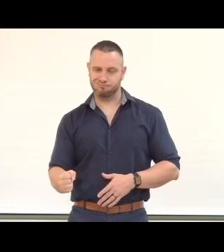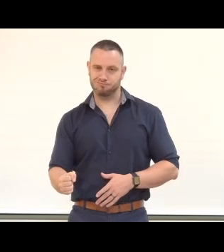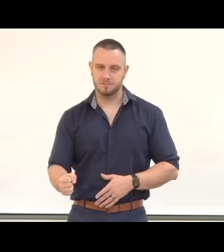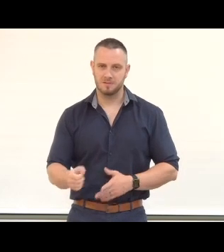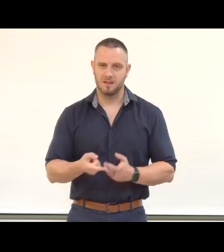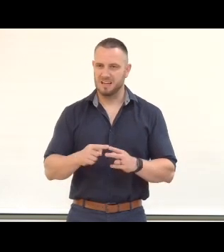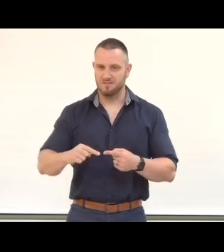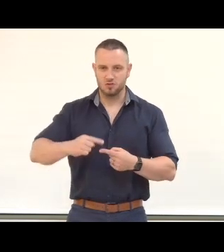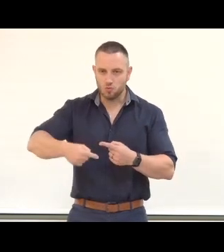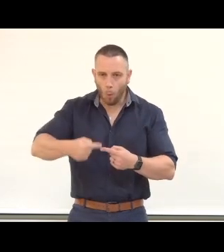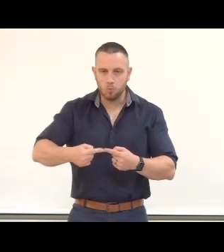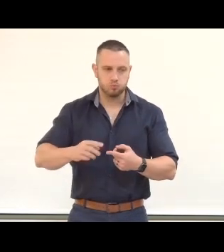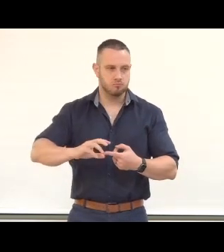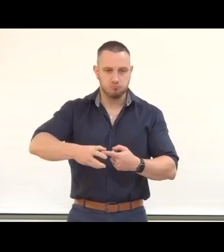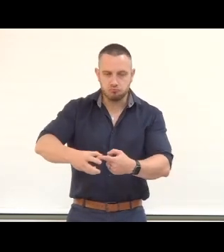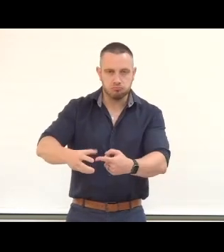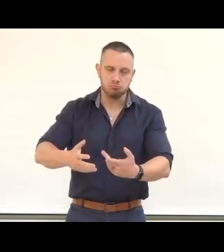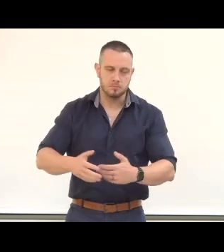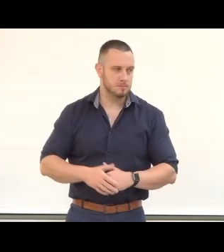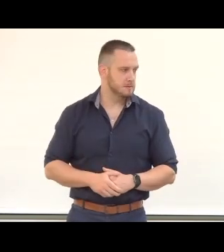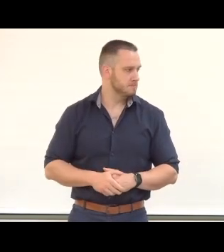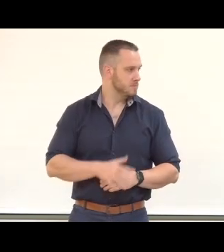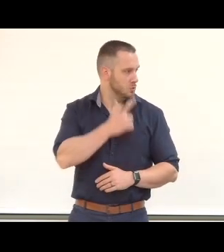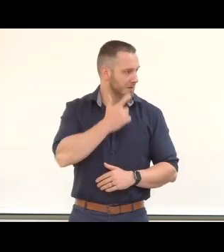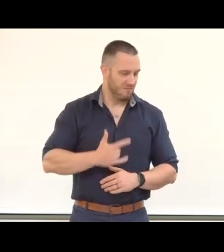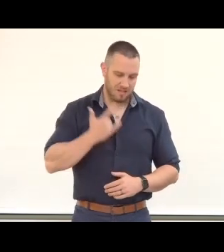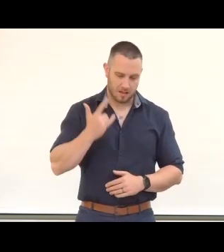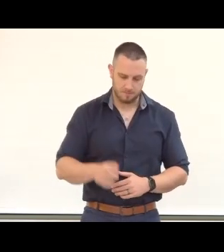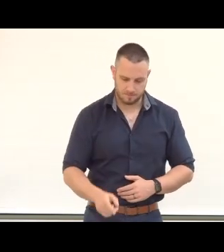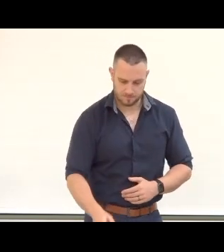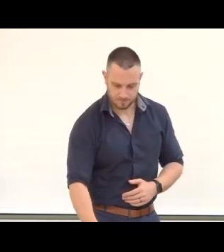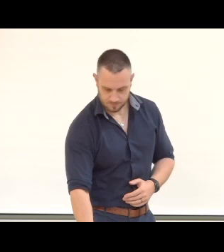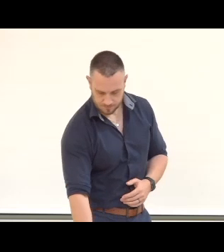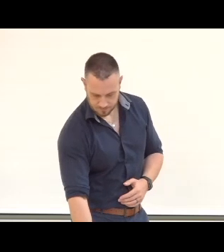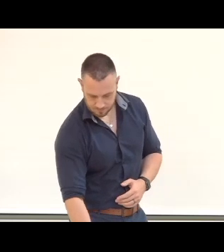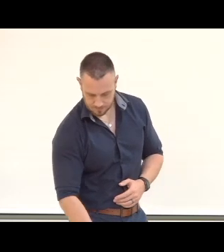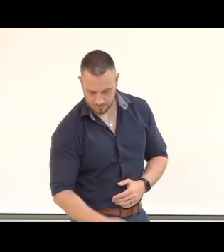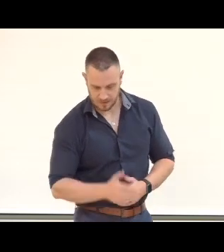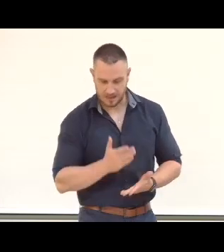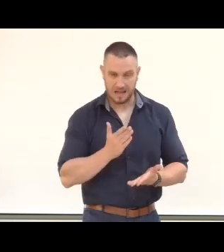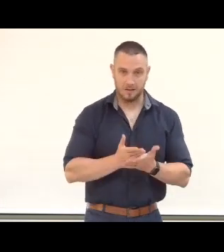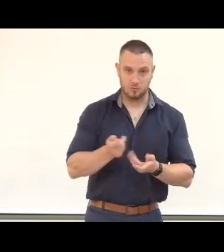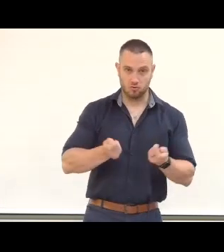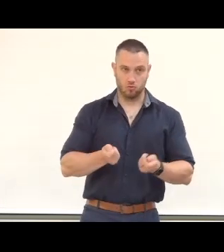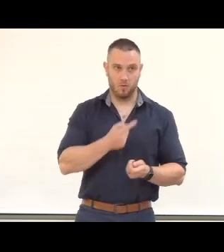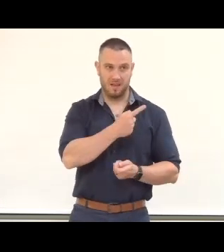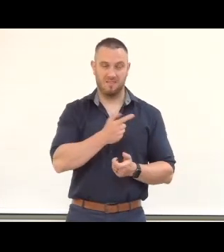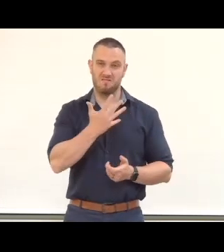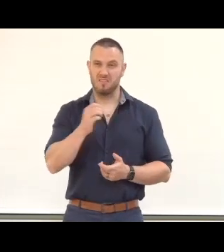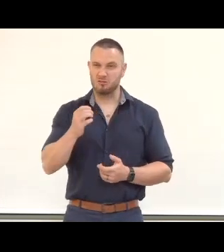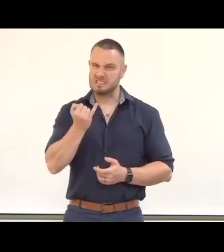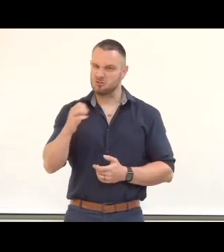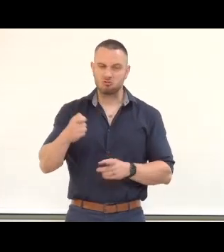there are stones in your way, you feel that. And controlling this rover, which is a 500, 600